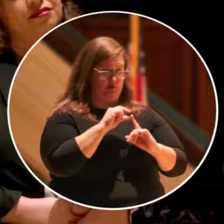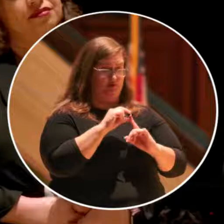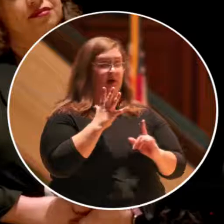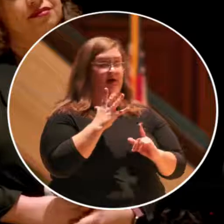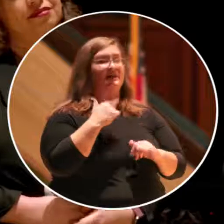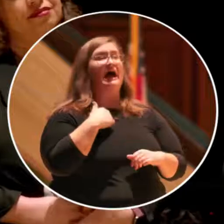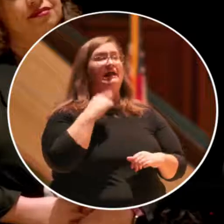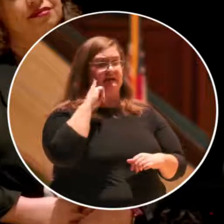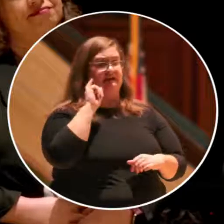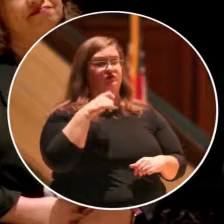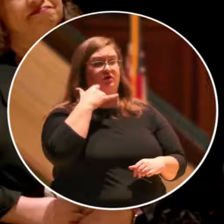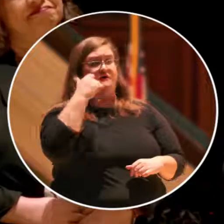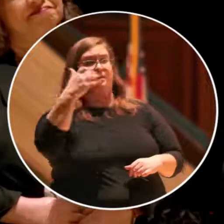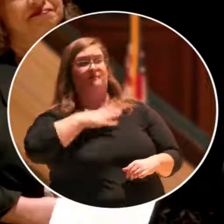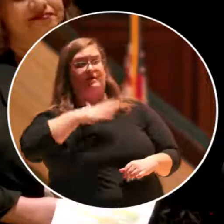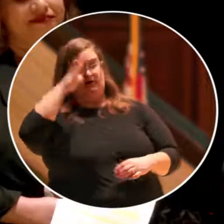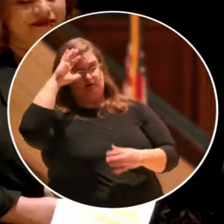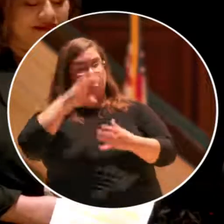call my husband."